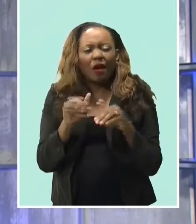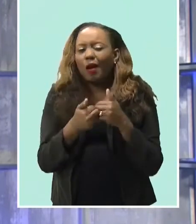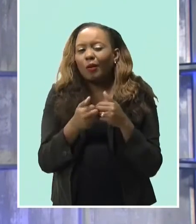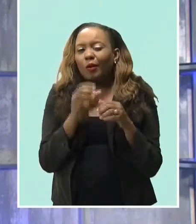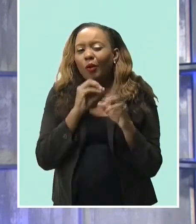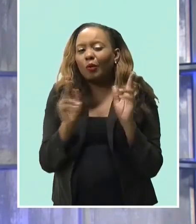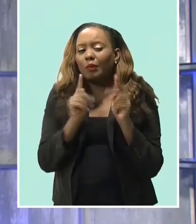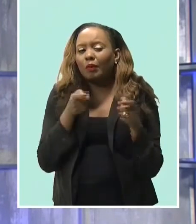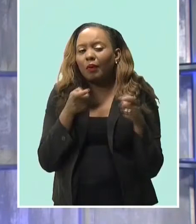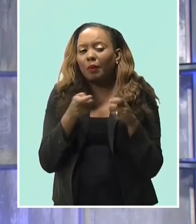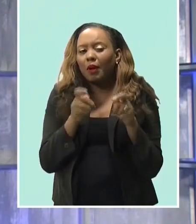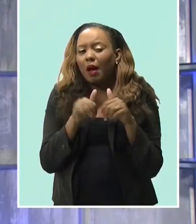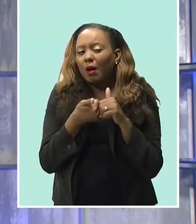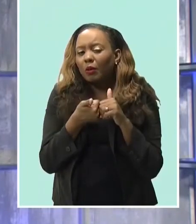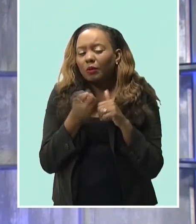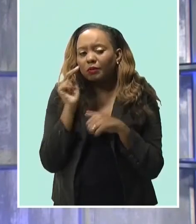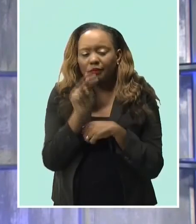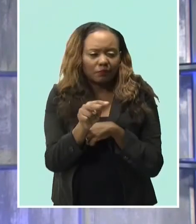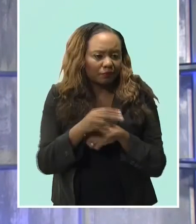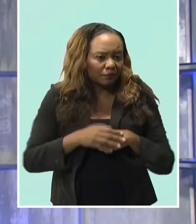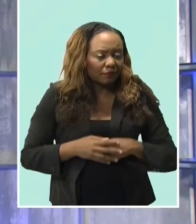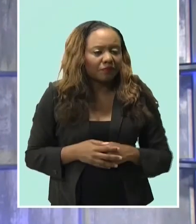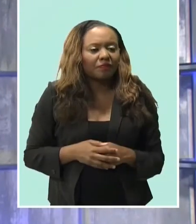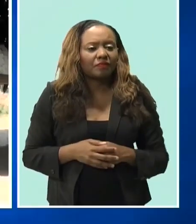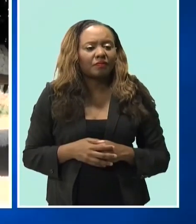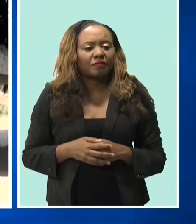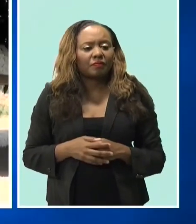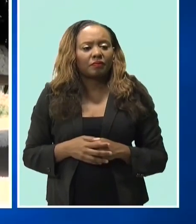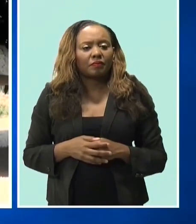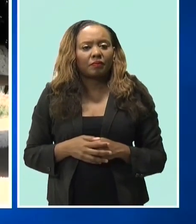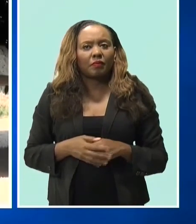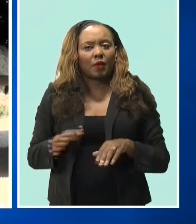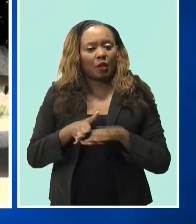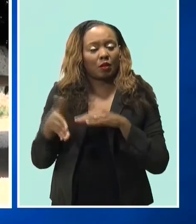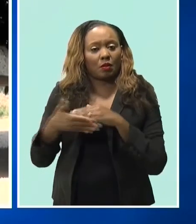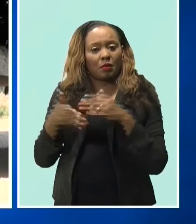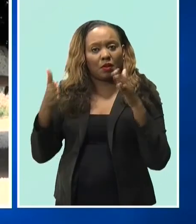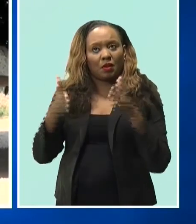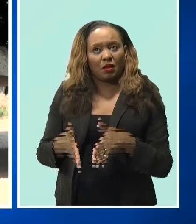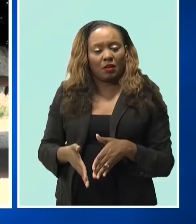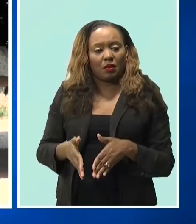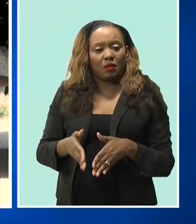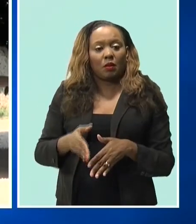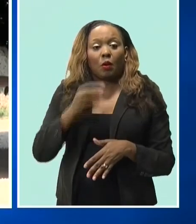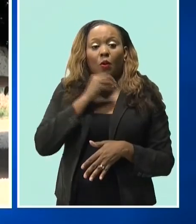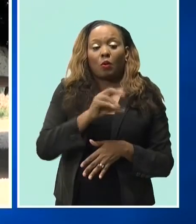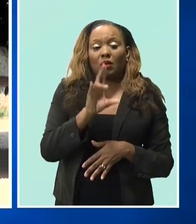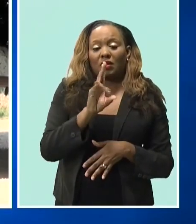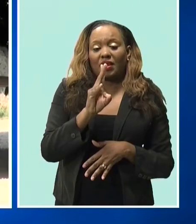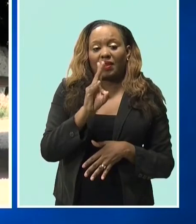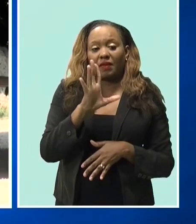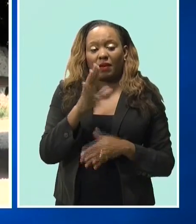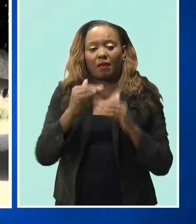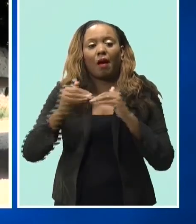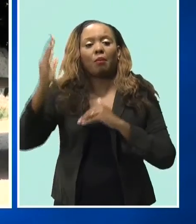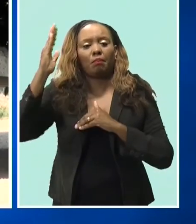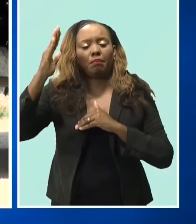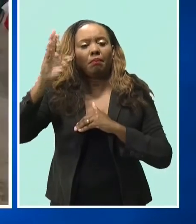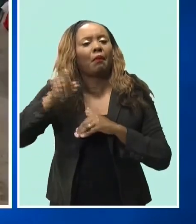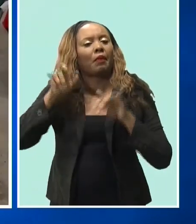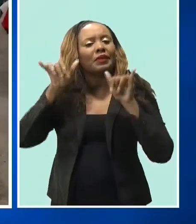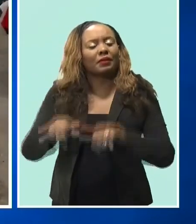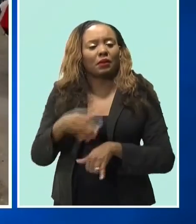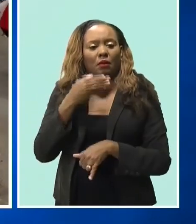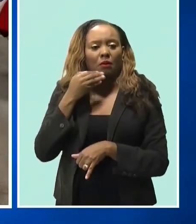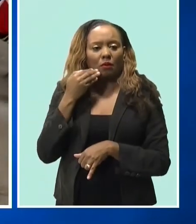have been coping with the stringent measures. Jamaicans 75 years and older have been ordered to stay at home